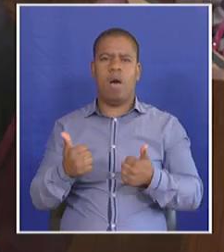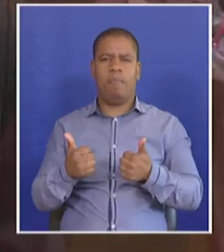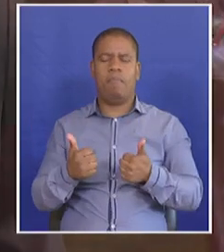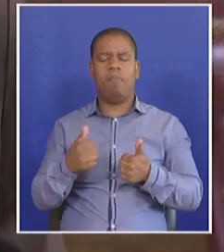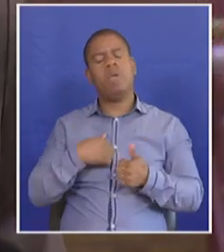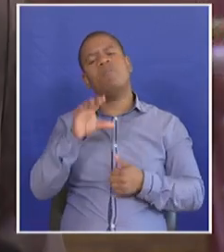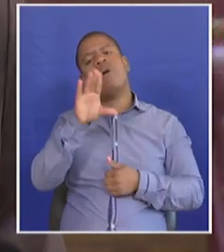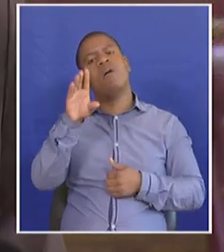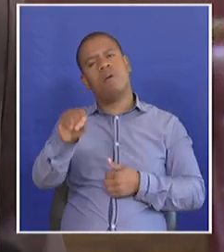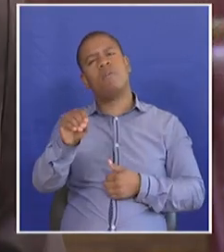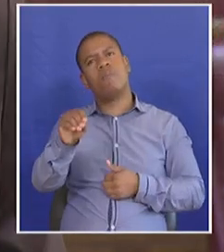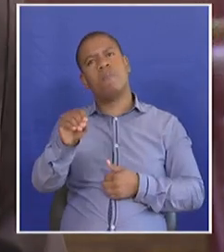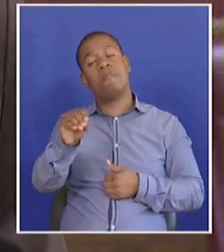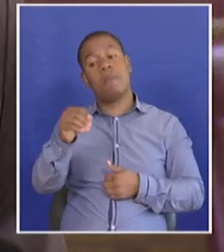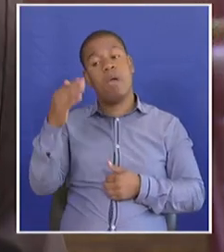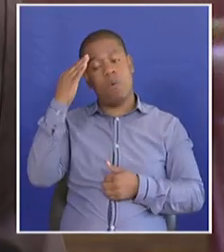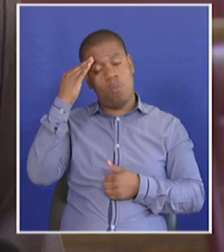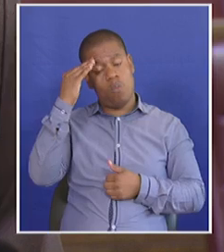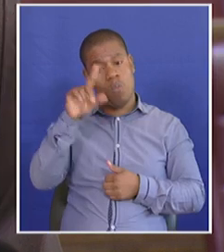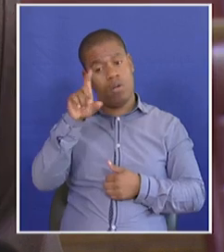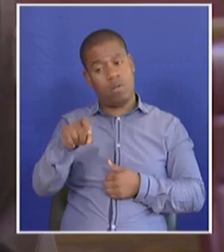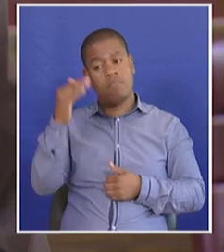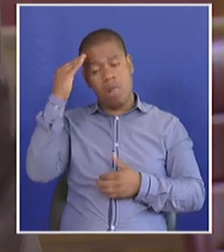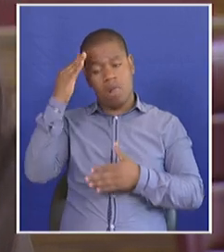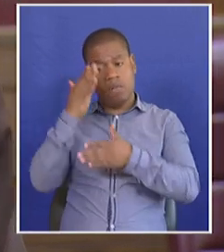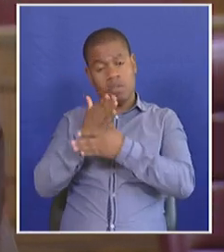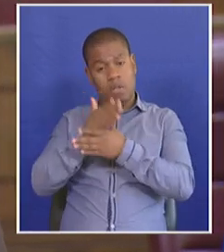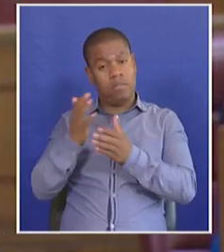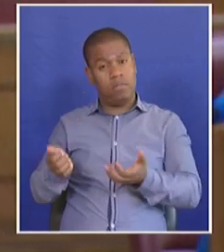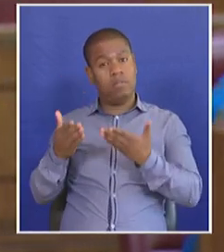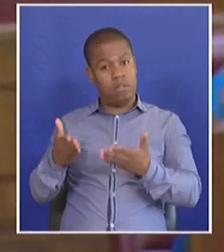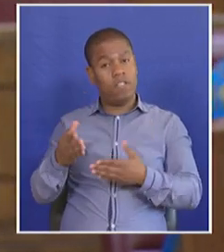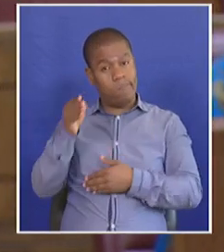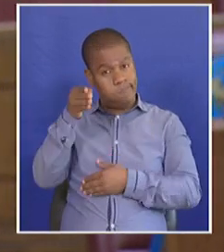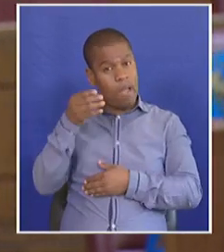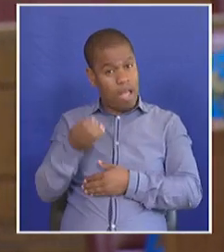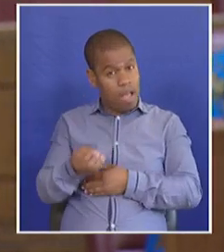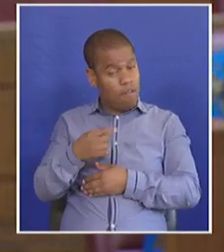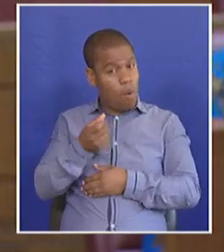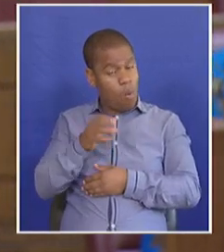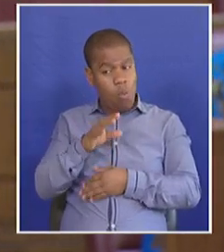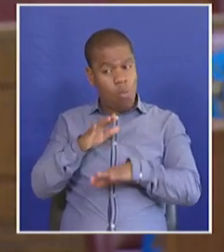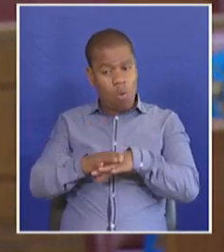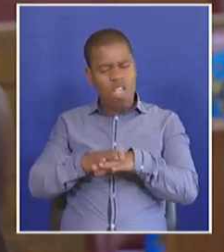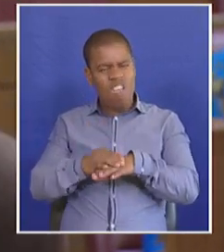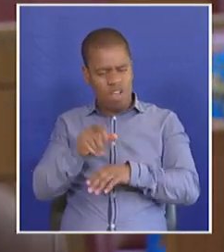have psychiatrical service to examine incarcerated minors if they are being affected by correctional